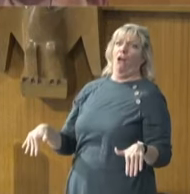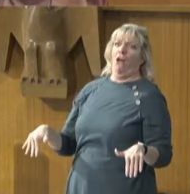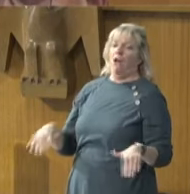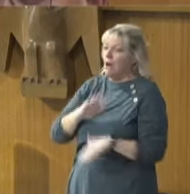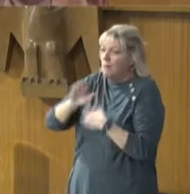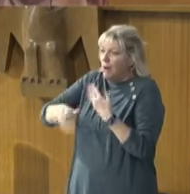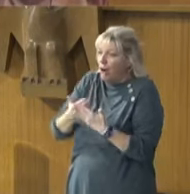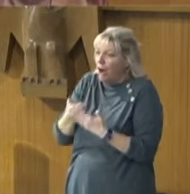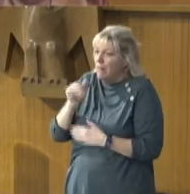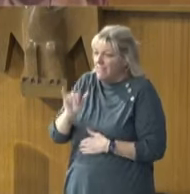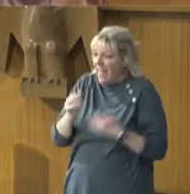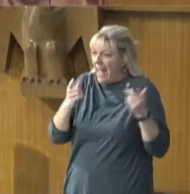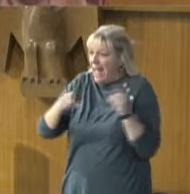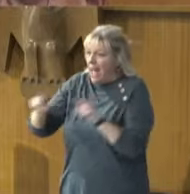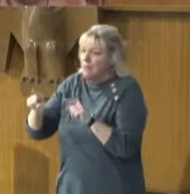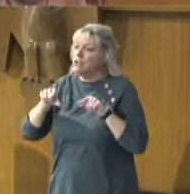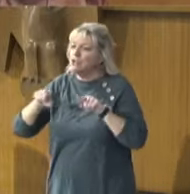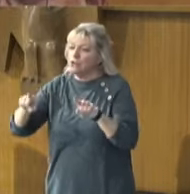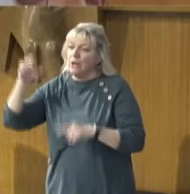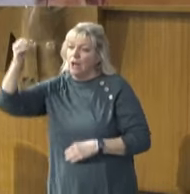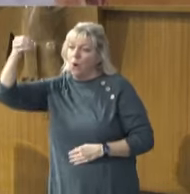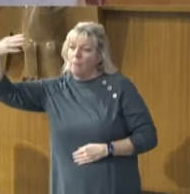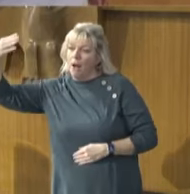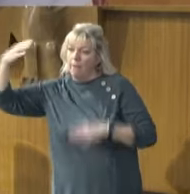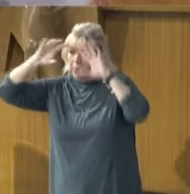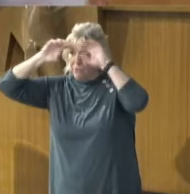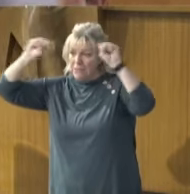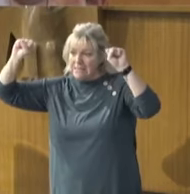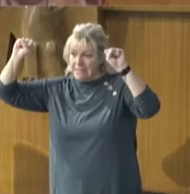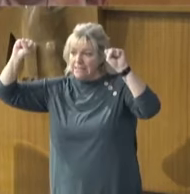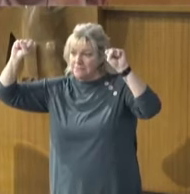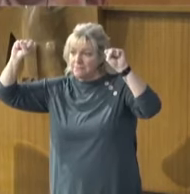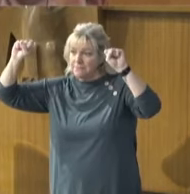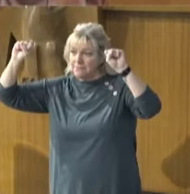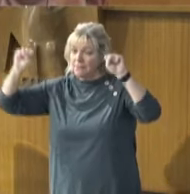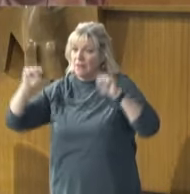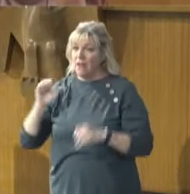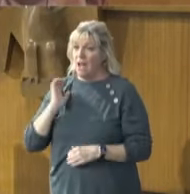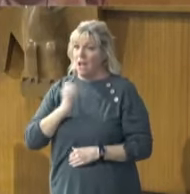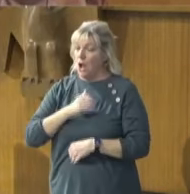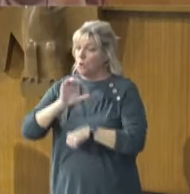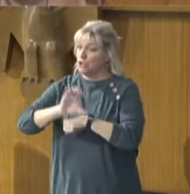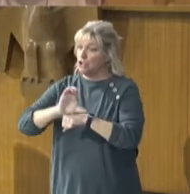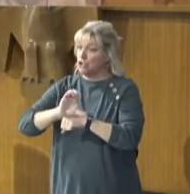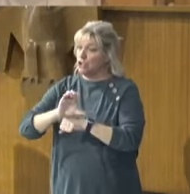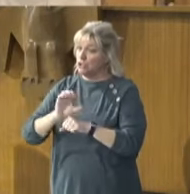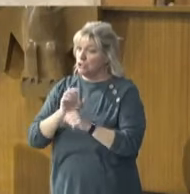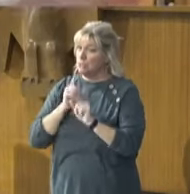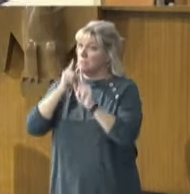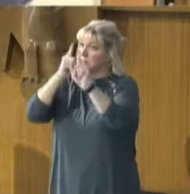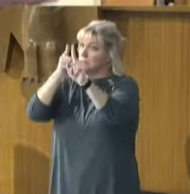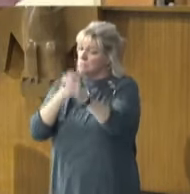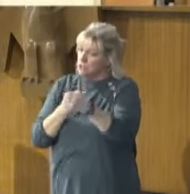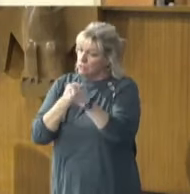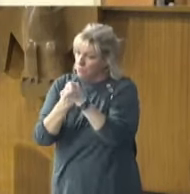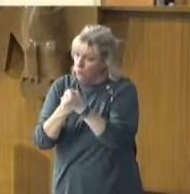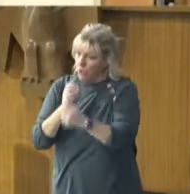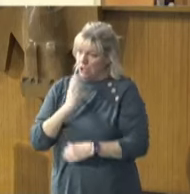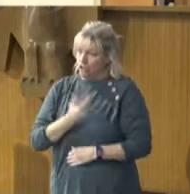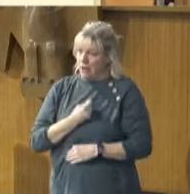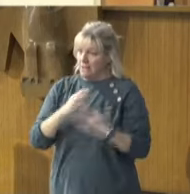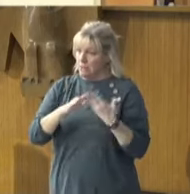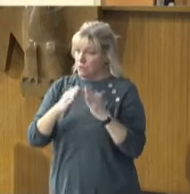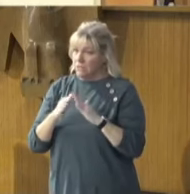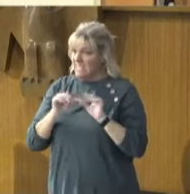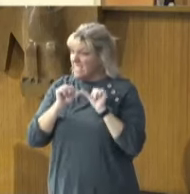during the Obama presidency. And the work of the church to support the transgender community continued through the Trump